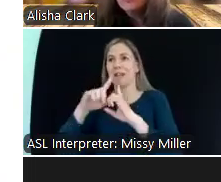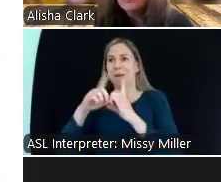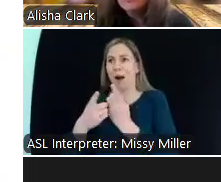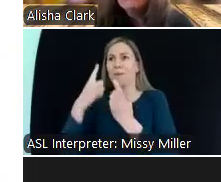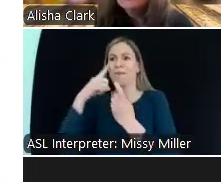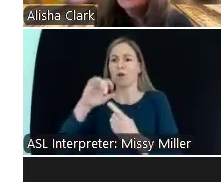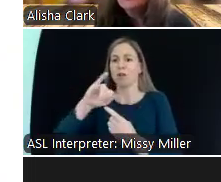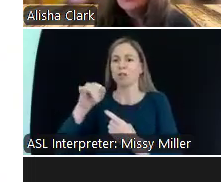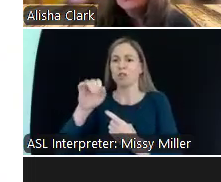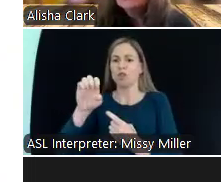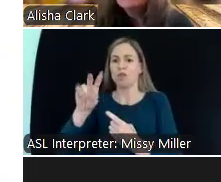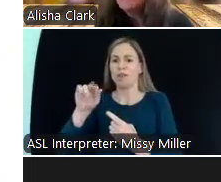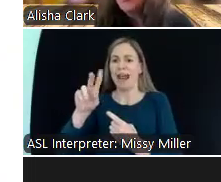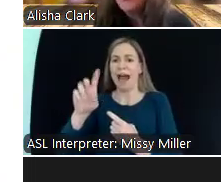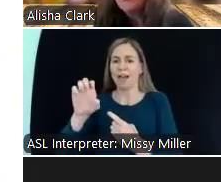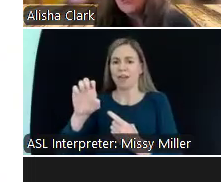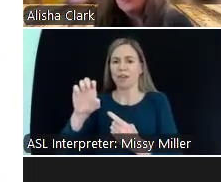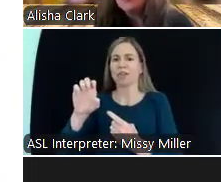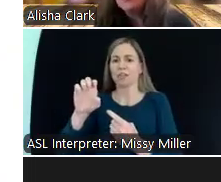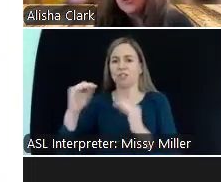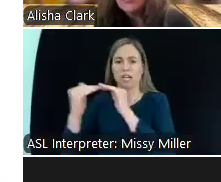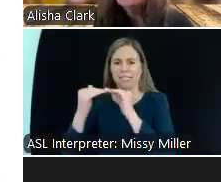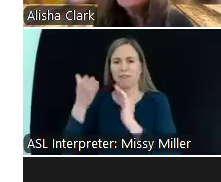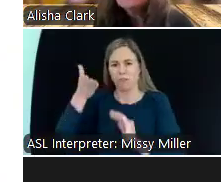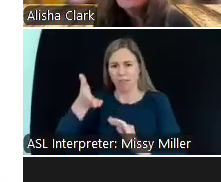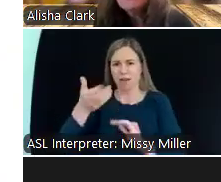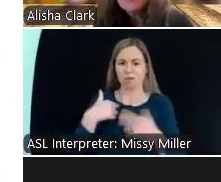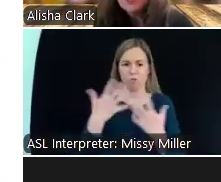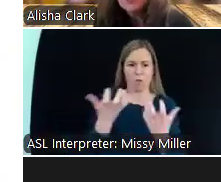people because we're looking at this from all angles, right?